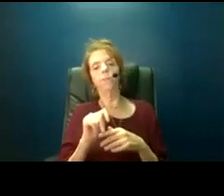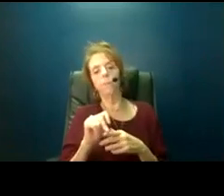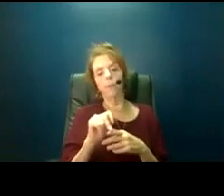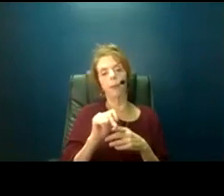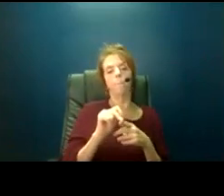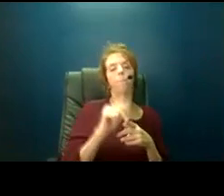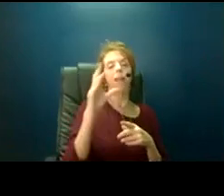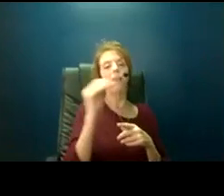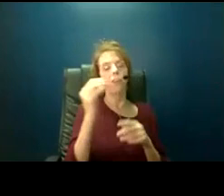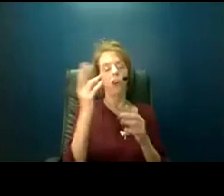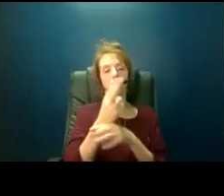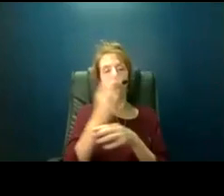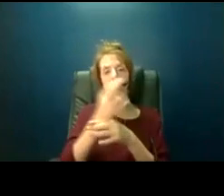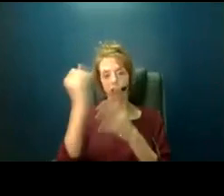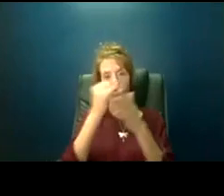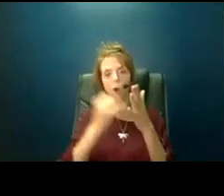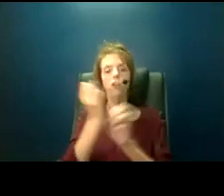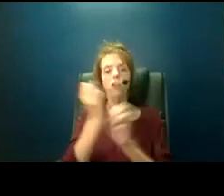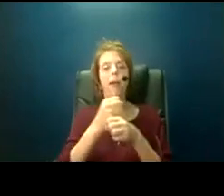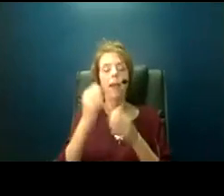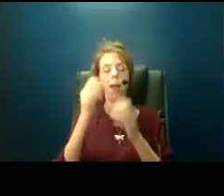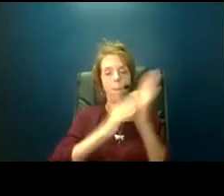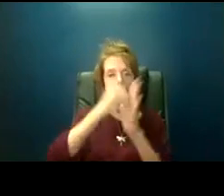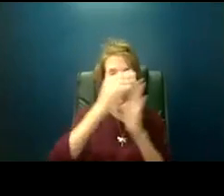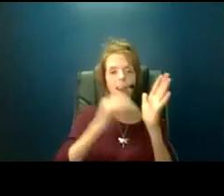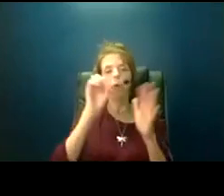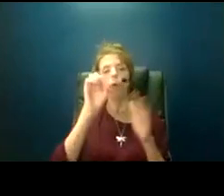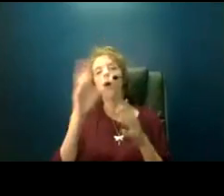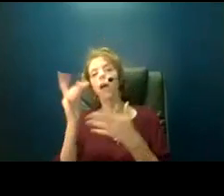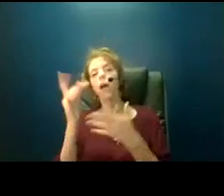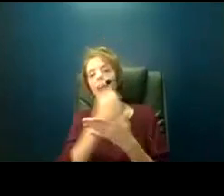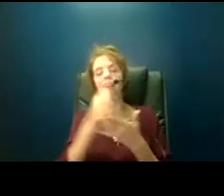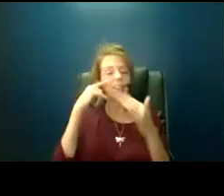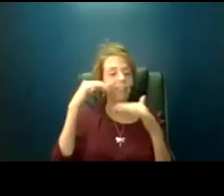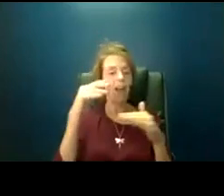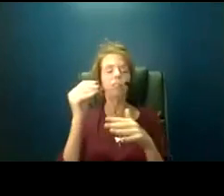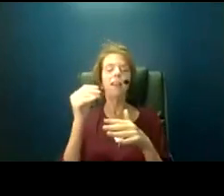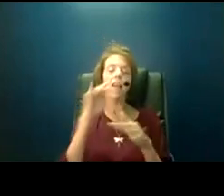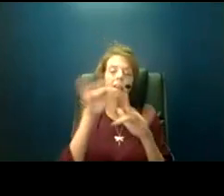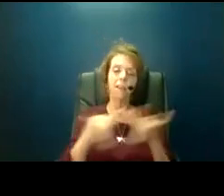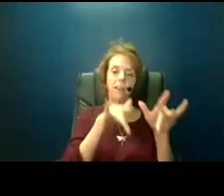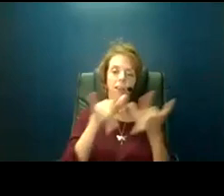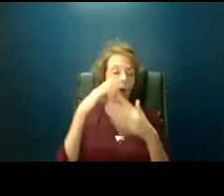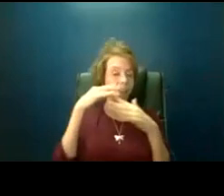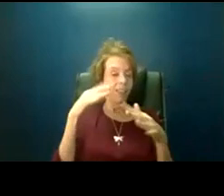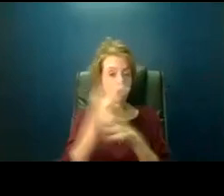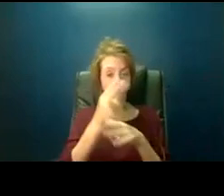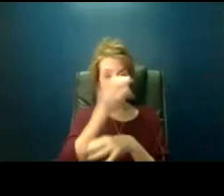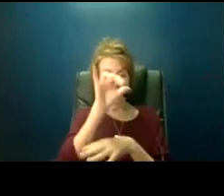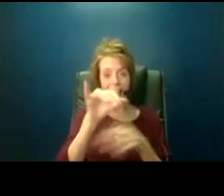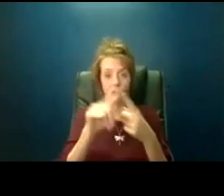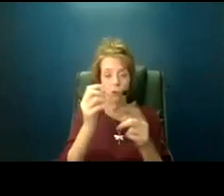to make a painting, or they're collecting sounds. So they're recording sounds, and then they're using that to